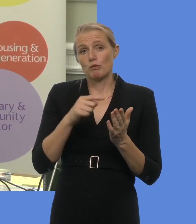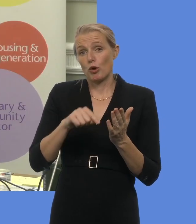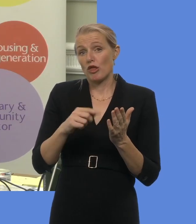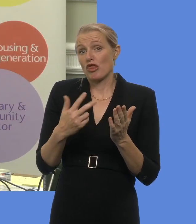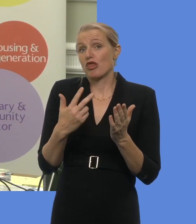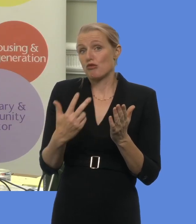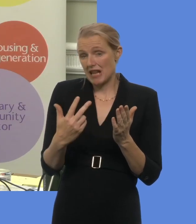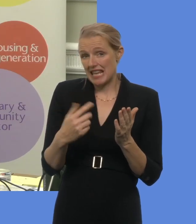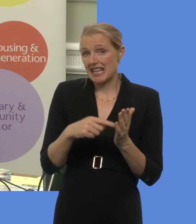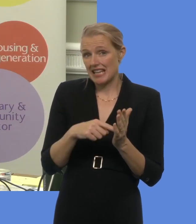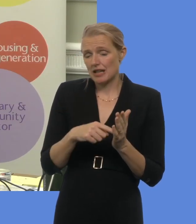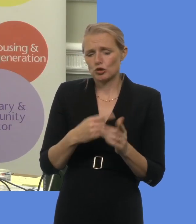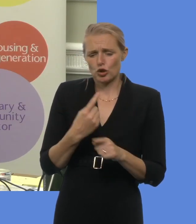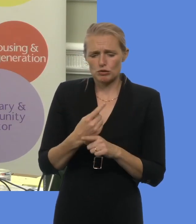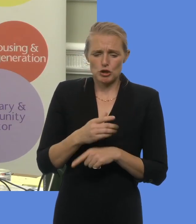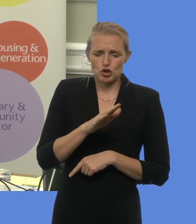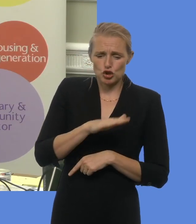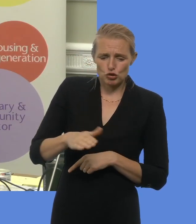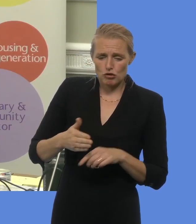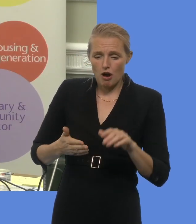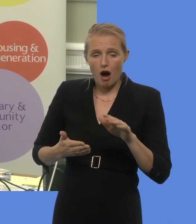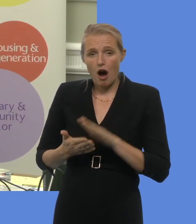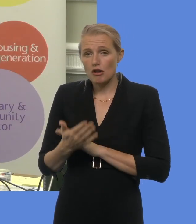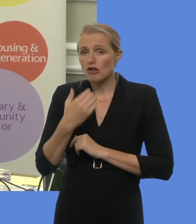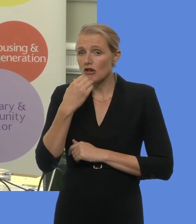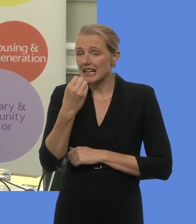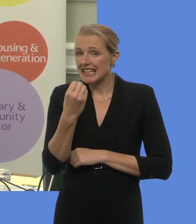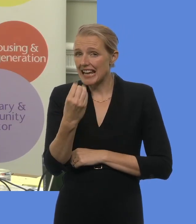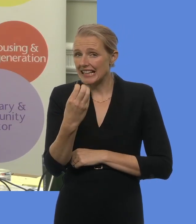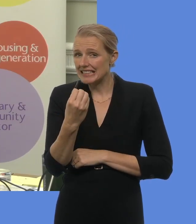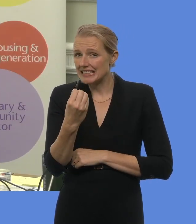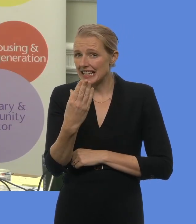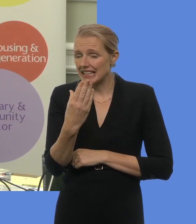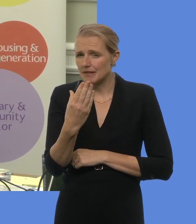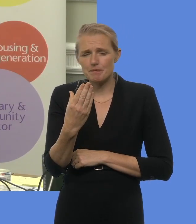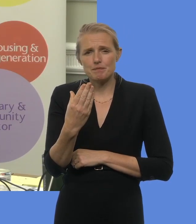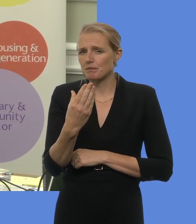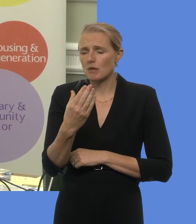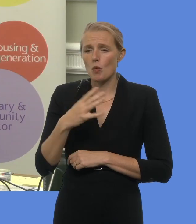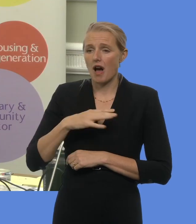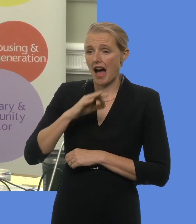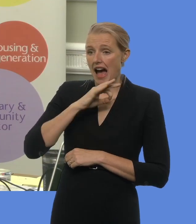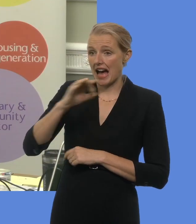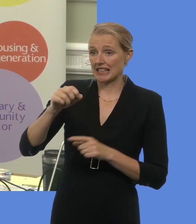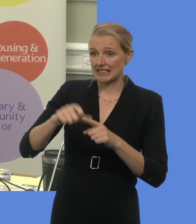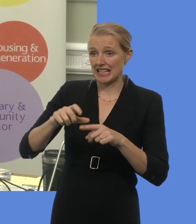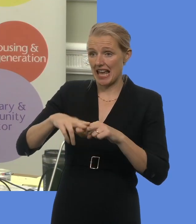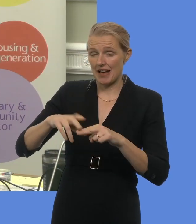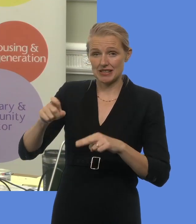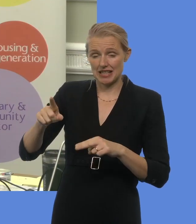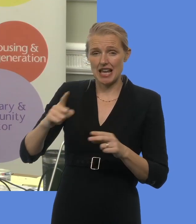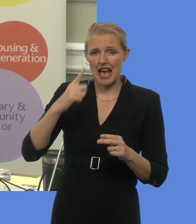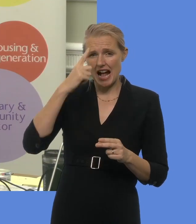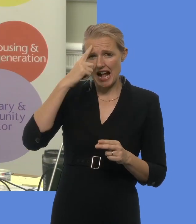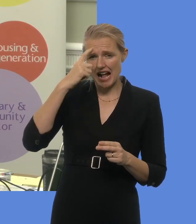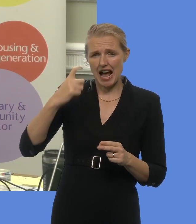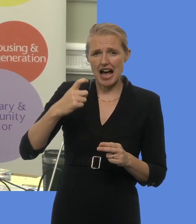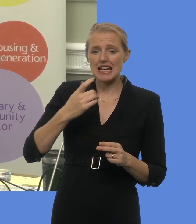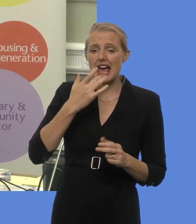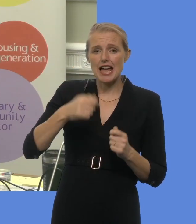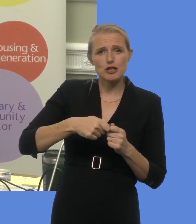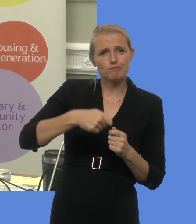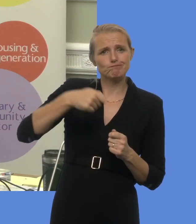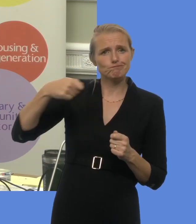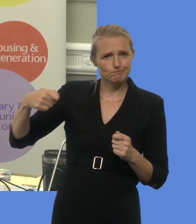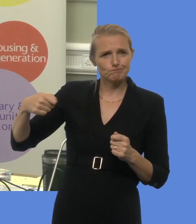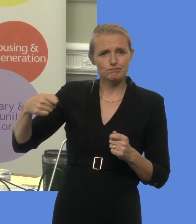where it says here, children or persons under 19 years of age, to get an update from the department who we're going to look at changing that